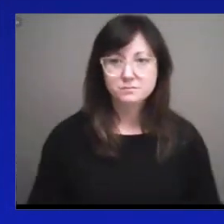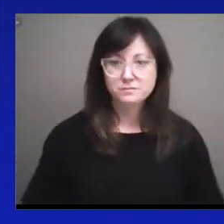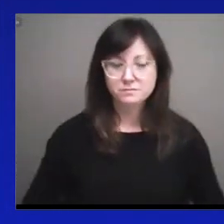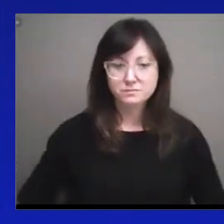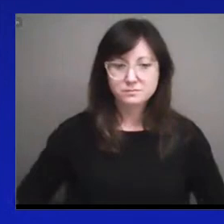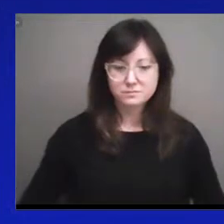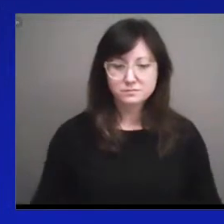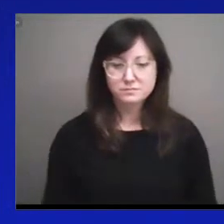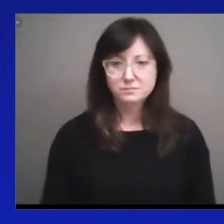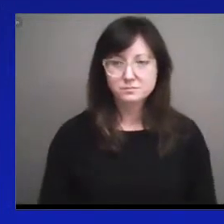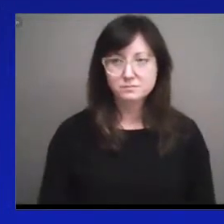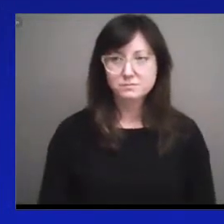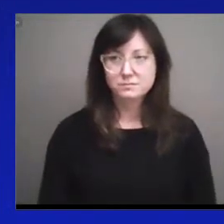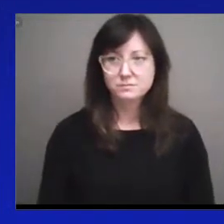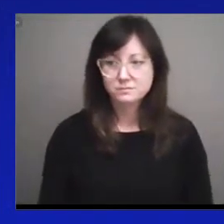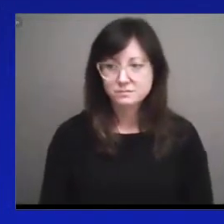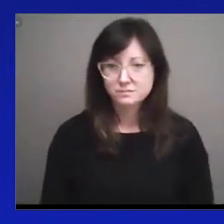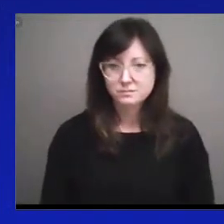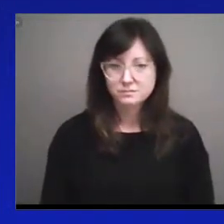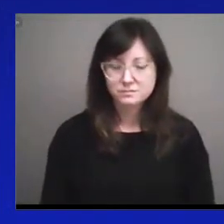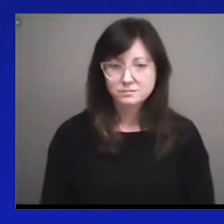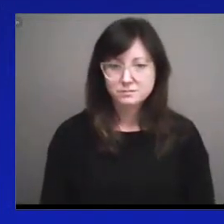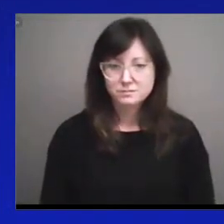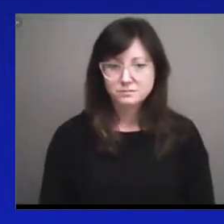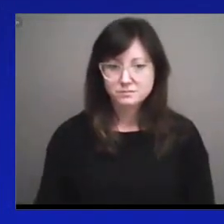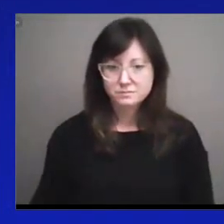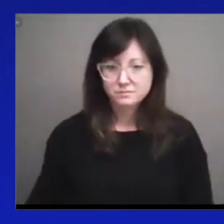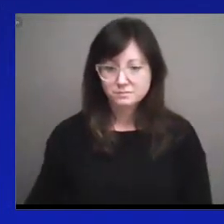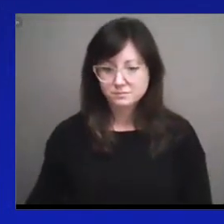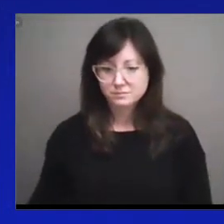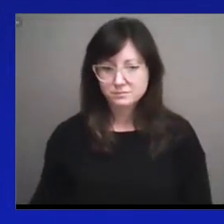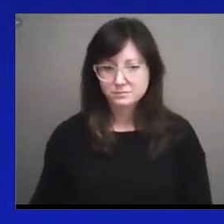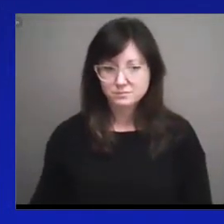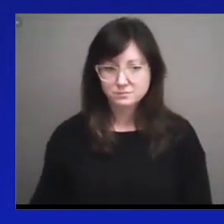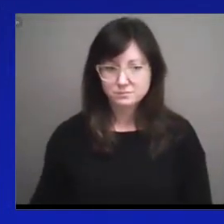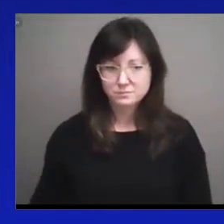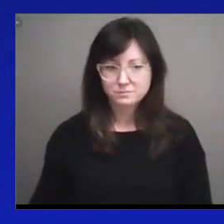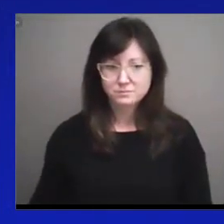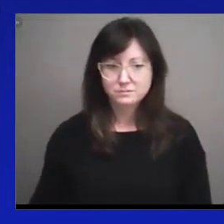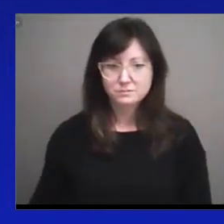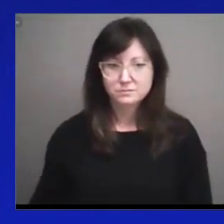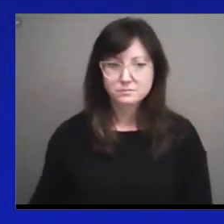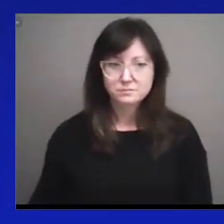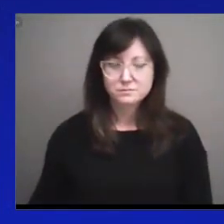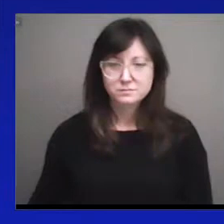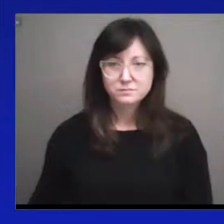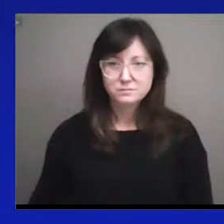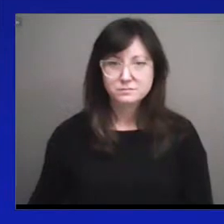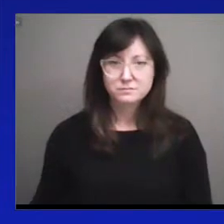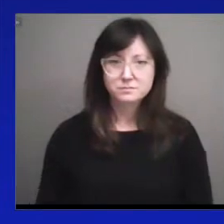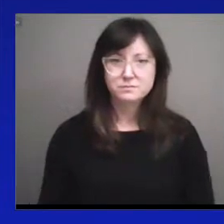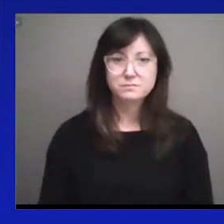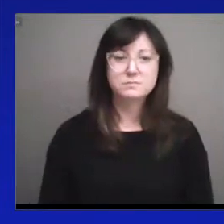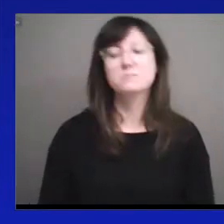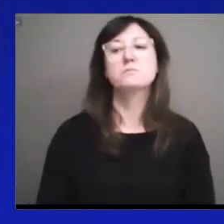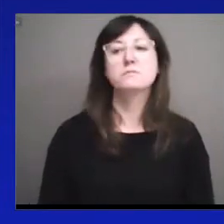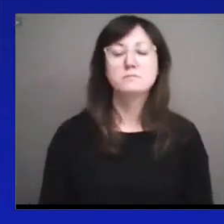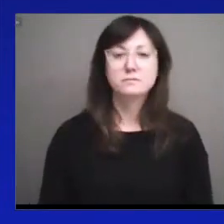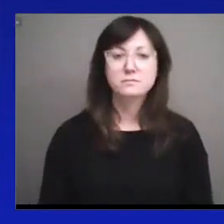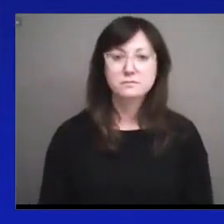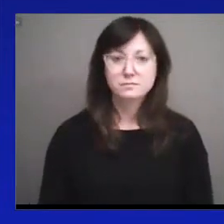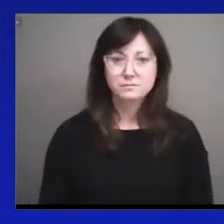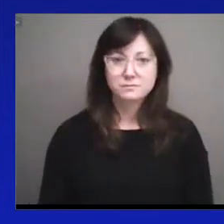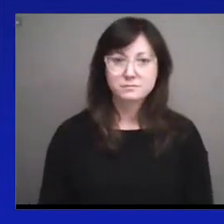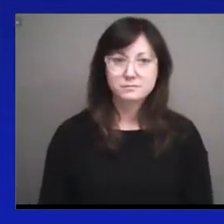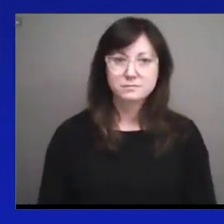vaccinate priority groups. In other words, residents of long-term care facilities, they should get their second dose first. And